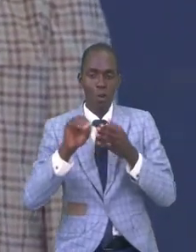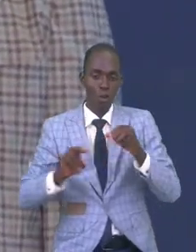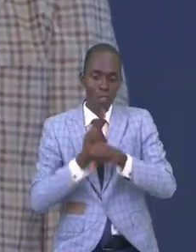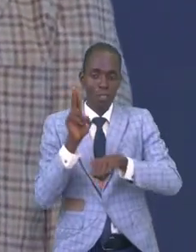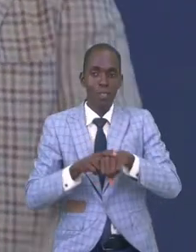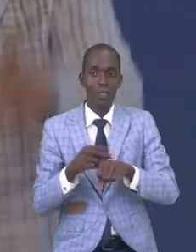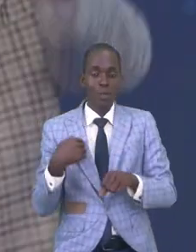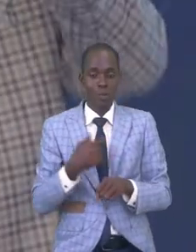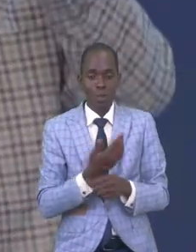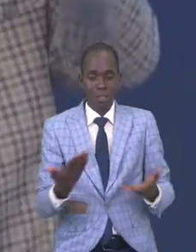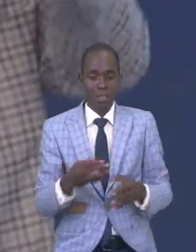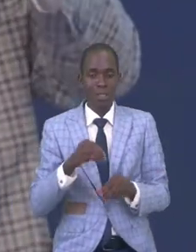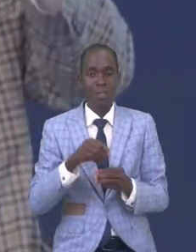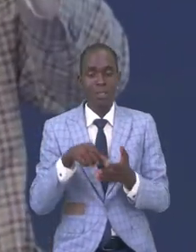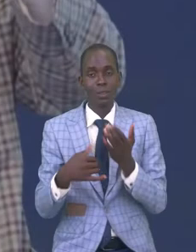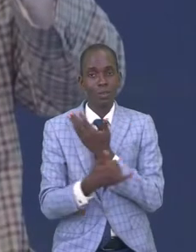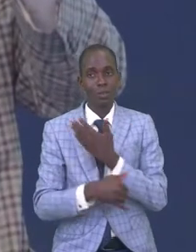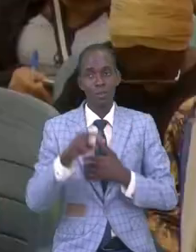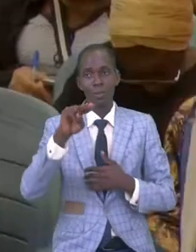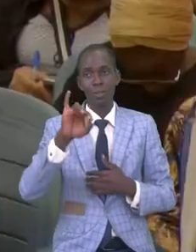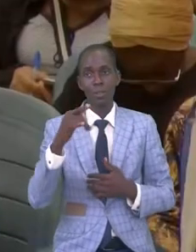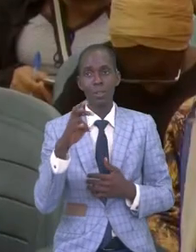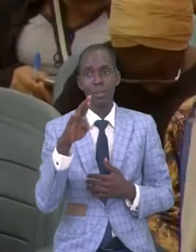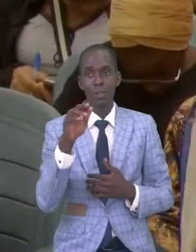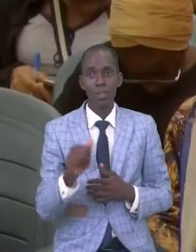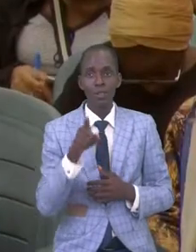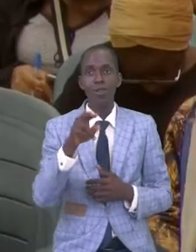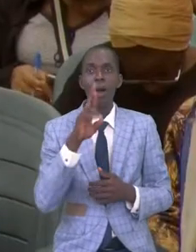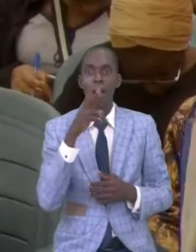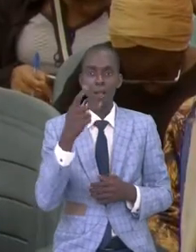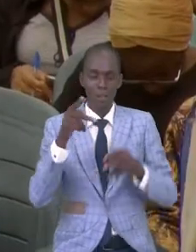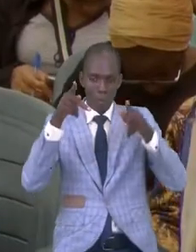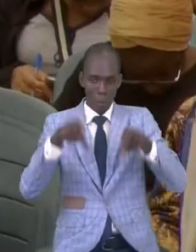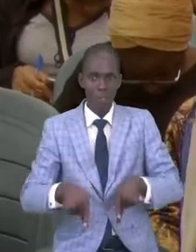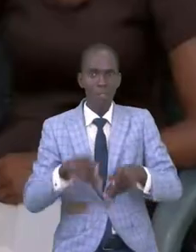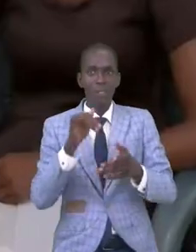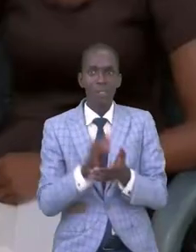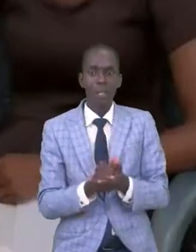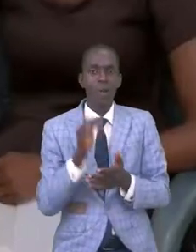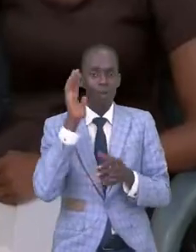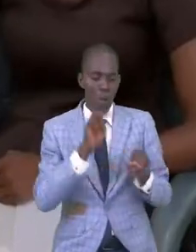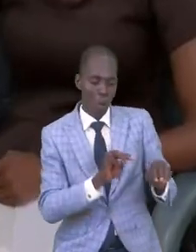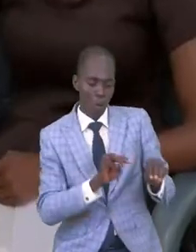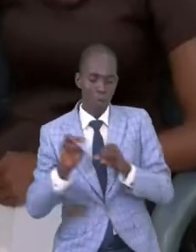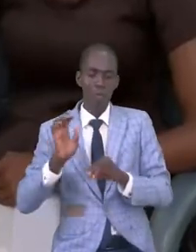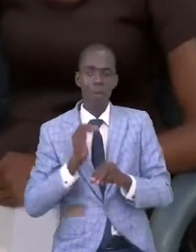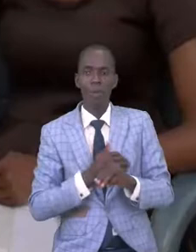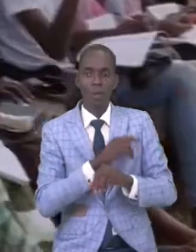in Nigeria, you are the candidate to move our nation